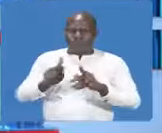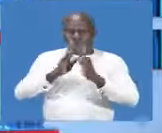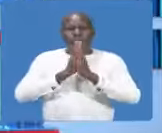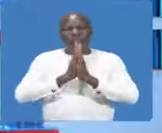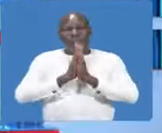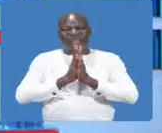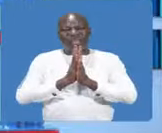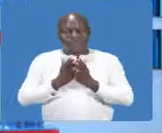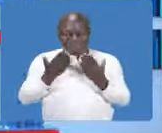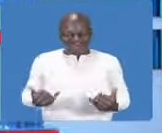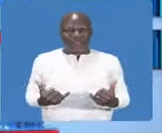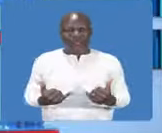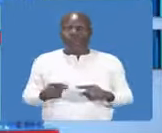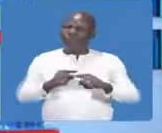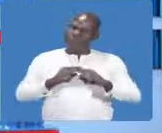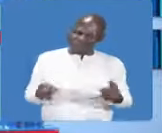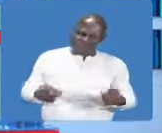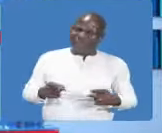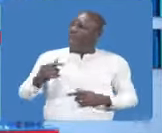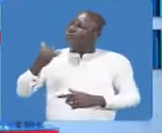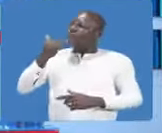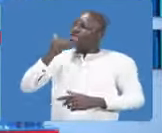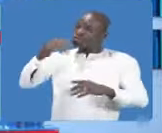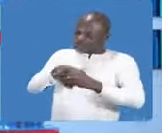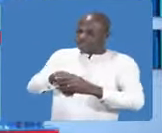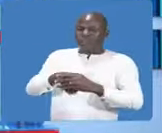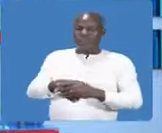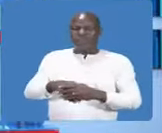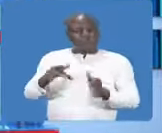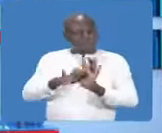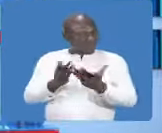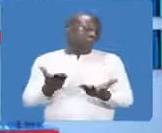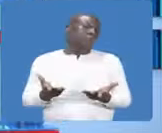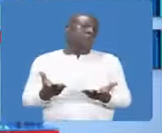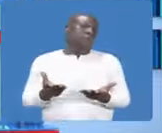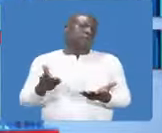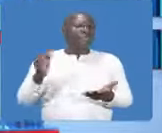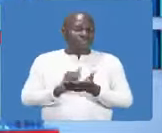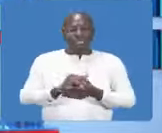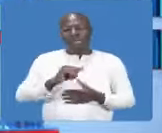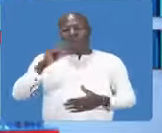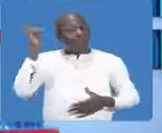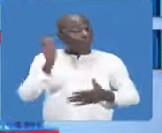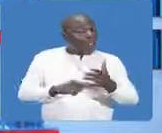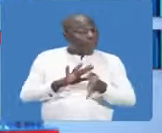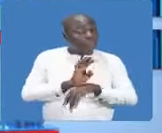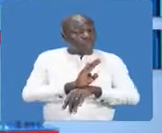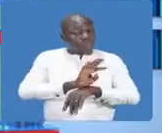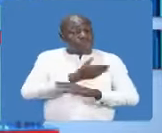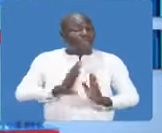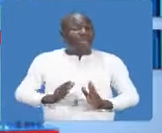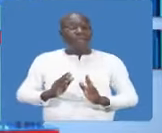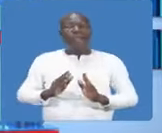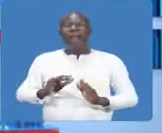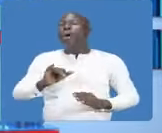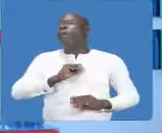de bo empire ene a enye bible ekwan no eno ana church of christ ye kasa efa ho na